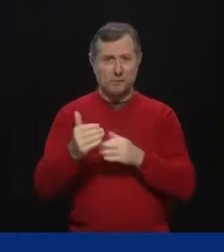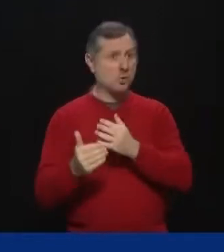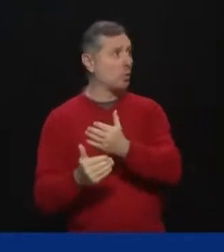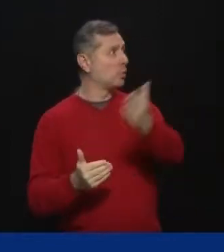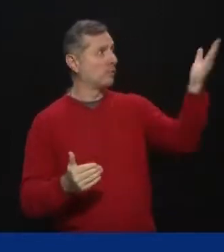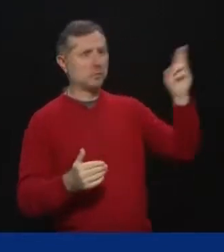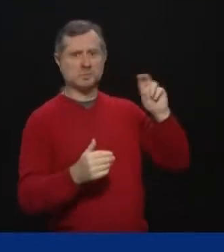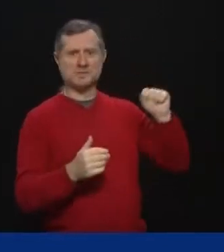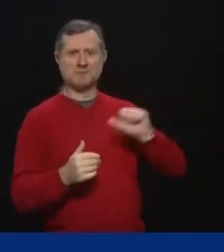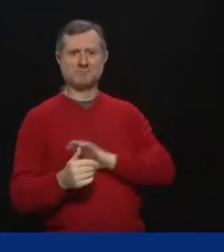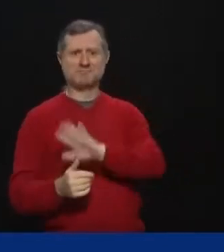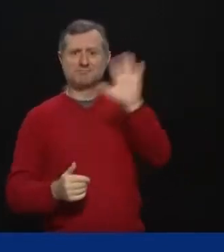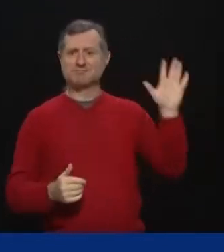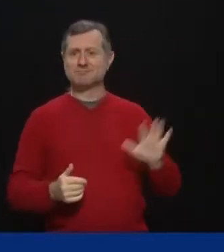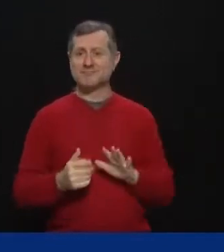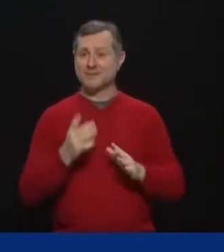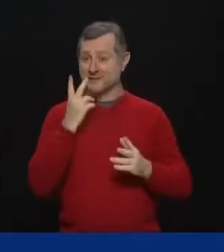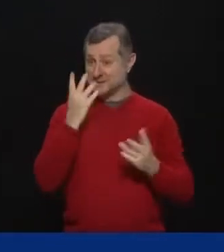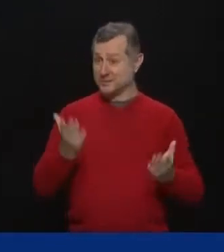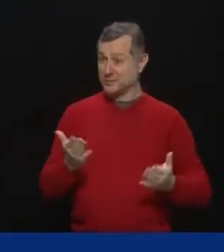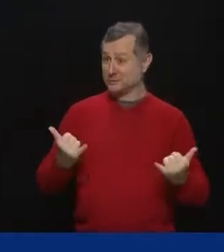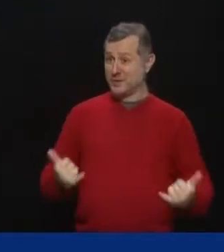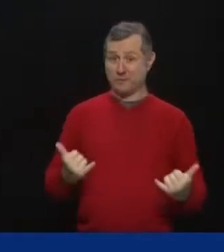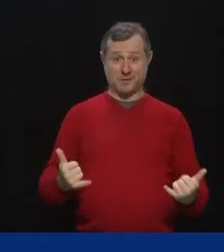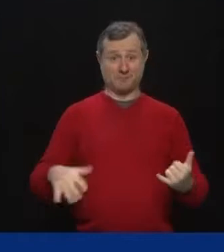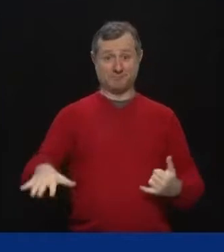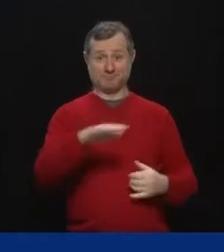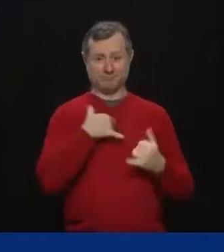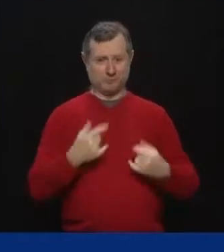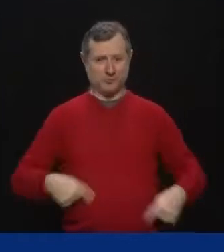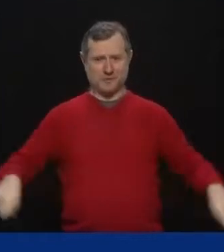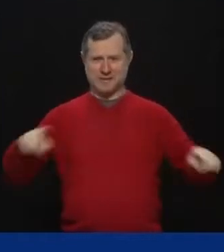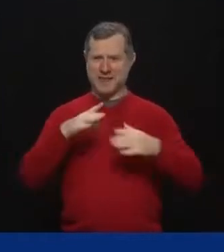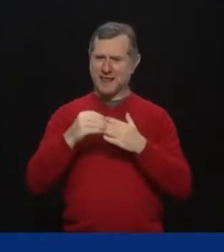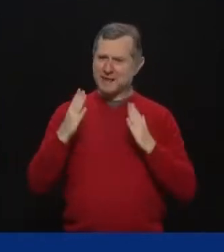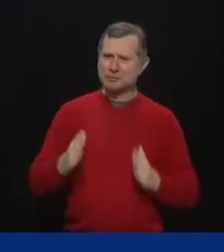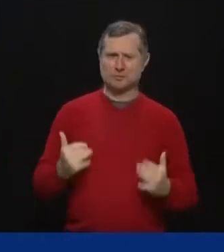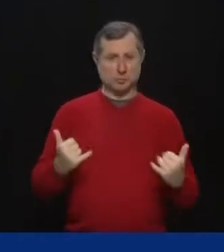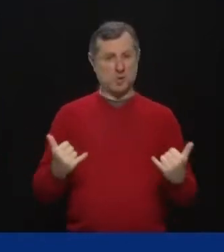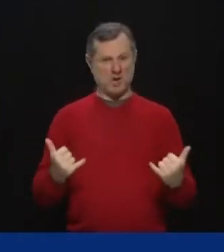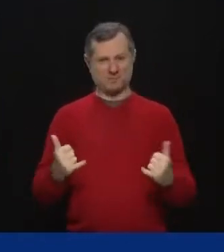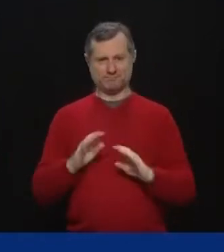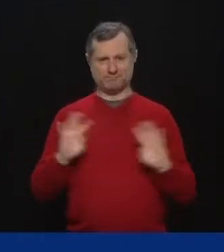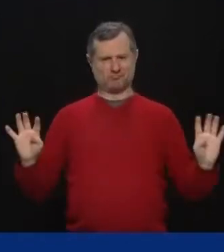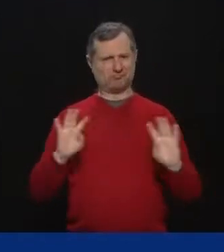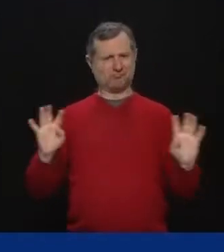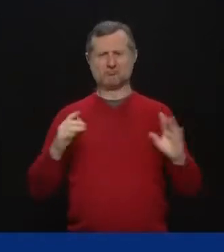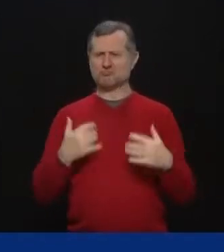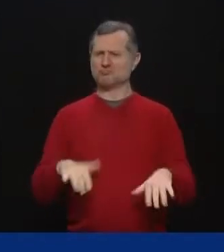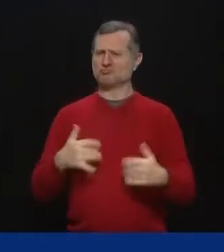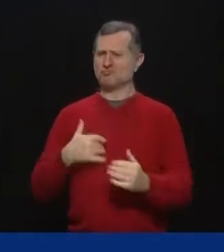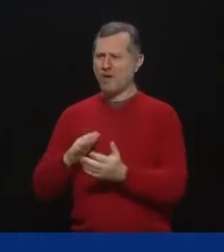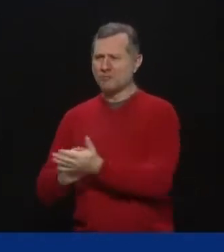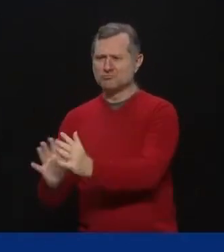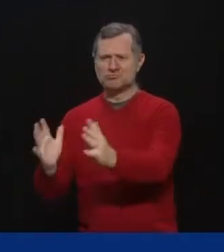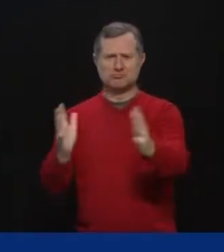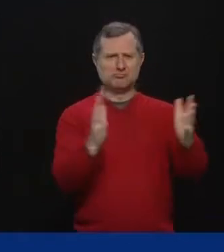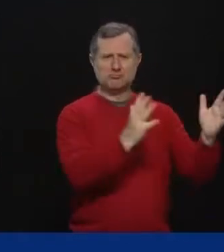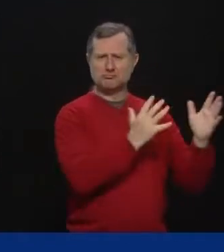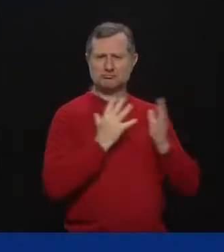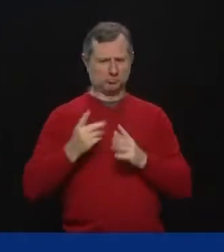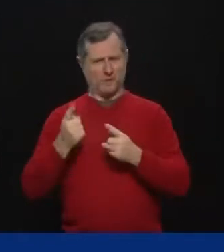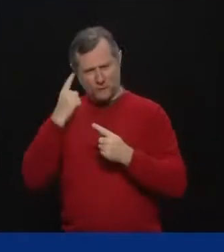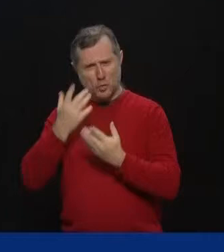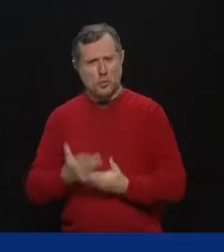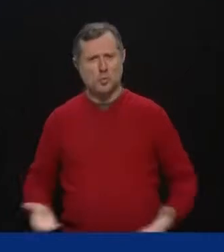And the people that are joining with me here today, these are today's leaders, these are today's champions, and I want you to celebrate them with me as I call